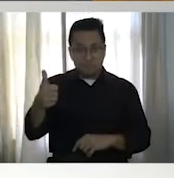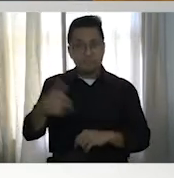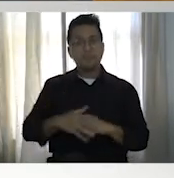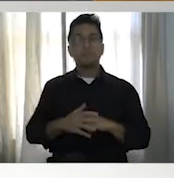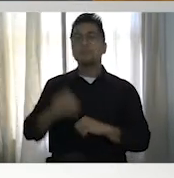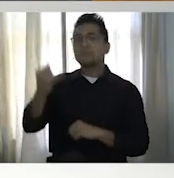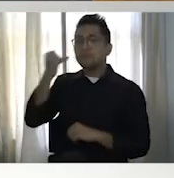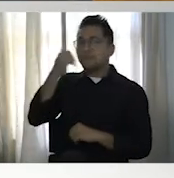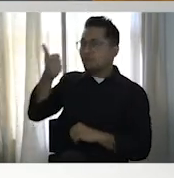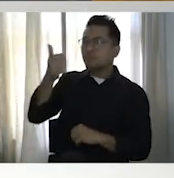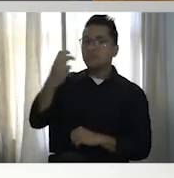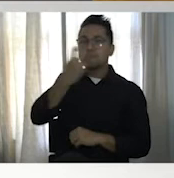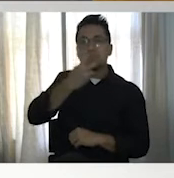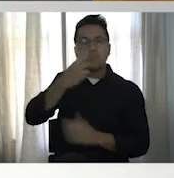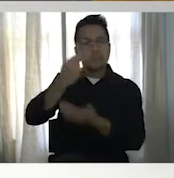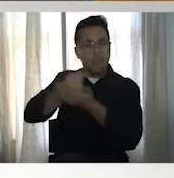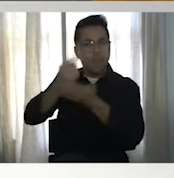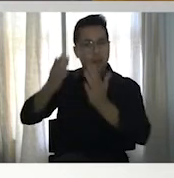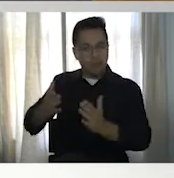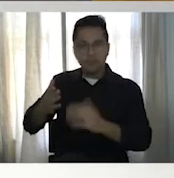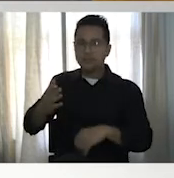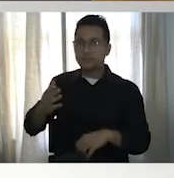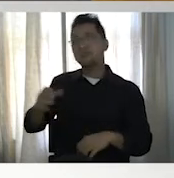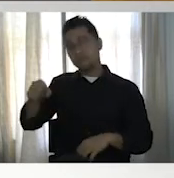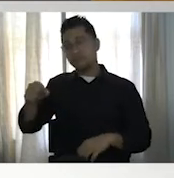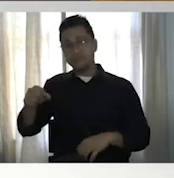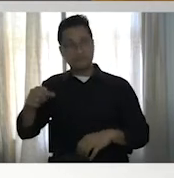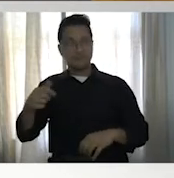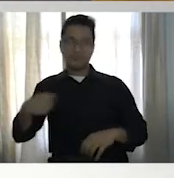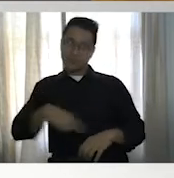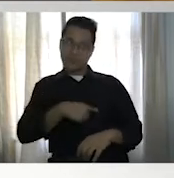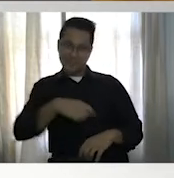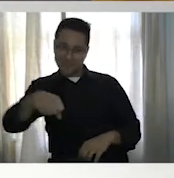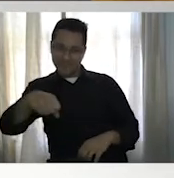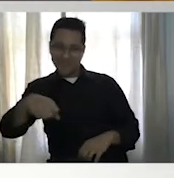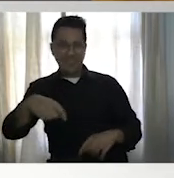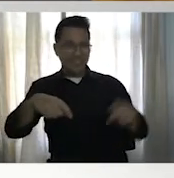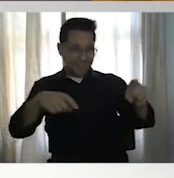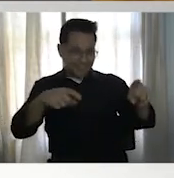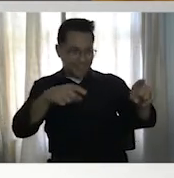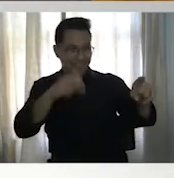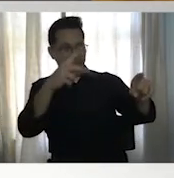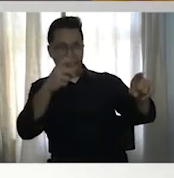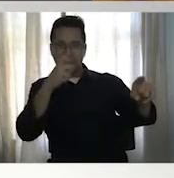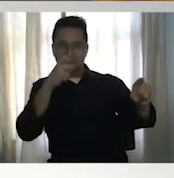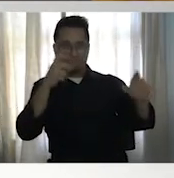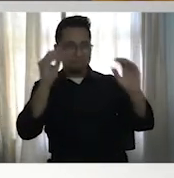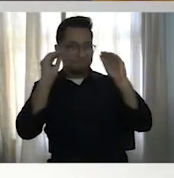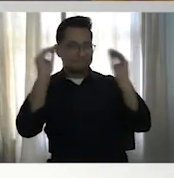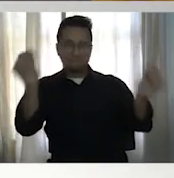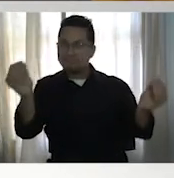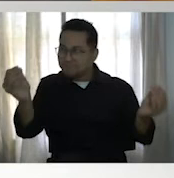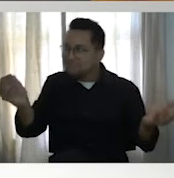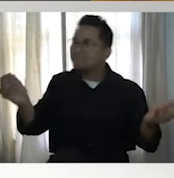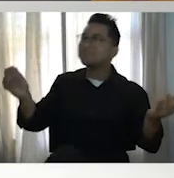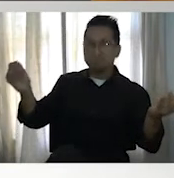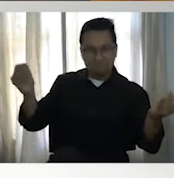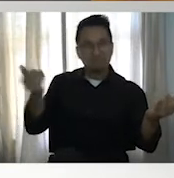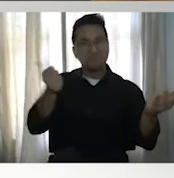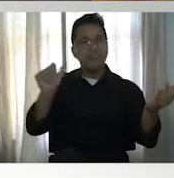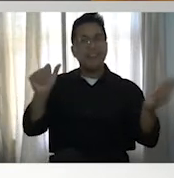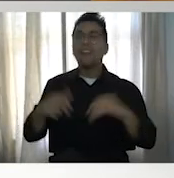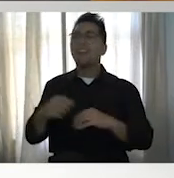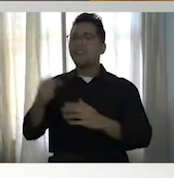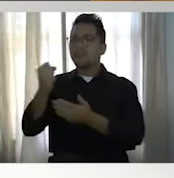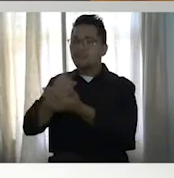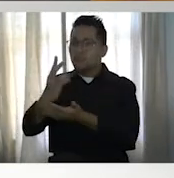if you're a speech pathologist, which we are, any speech pathologists here? Okay, we don't have any. Social